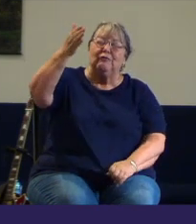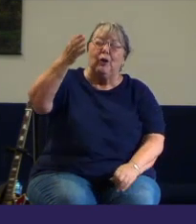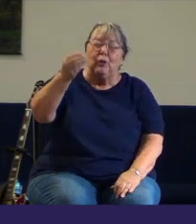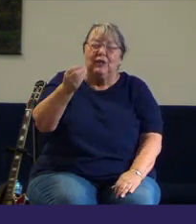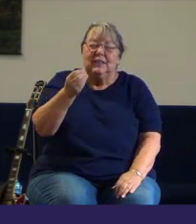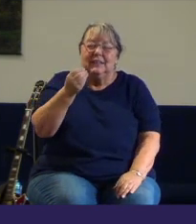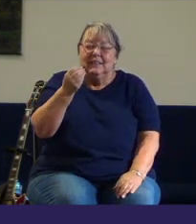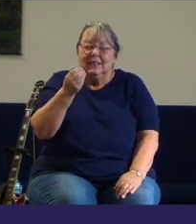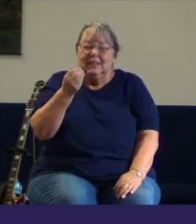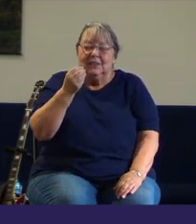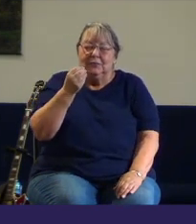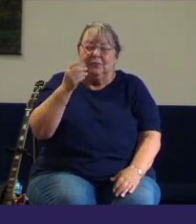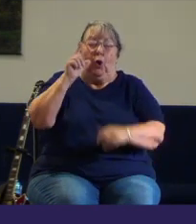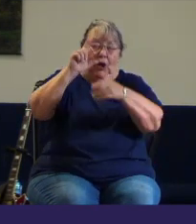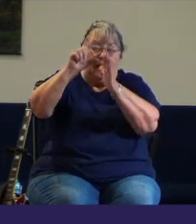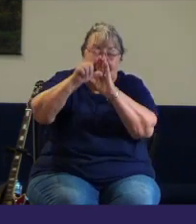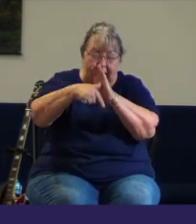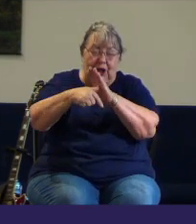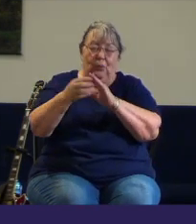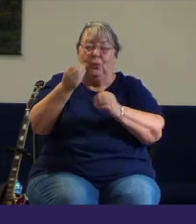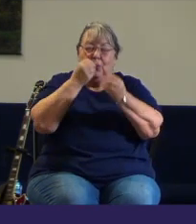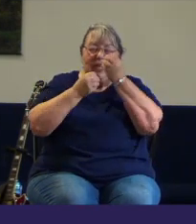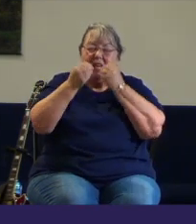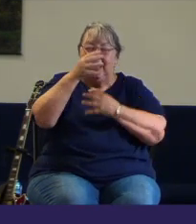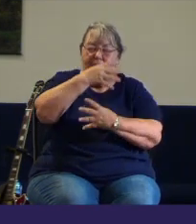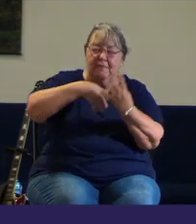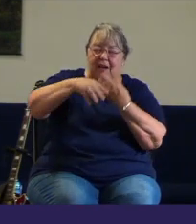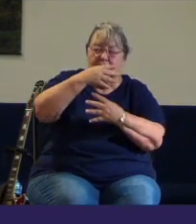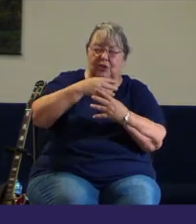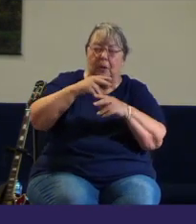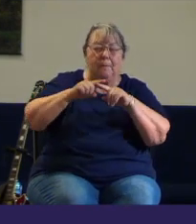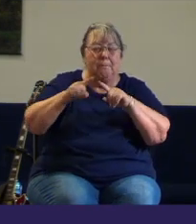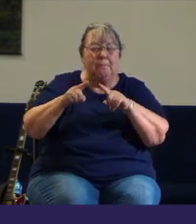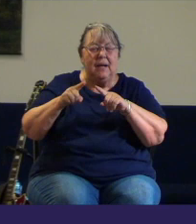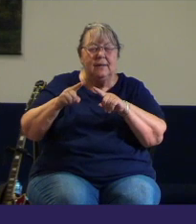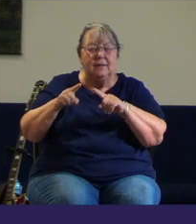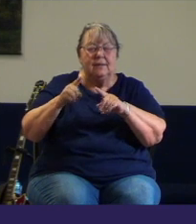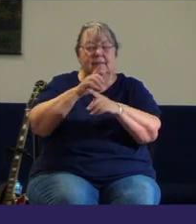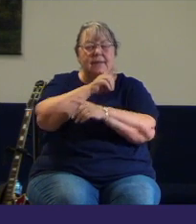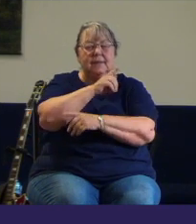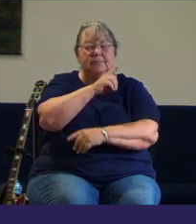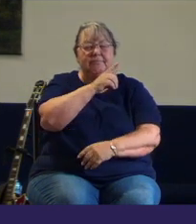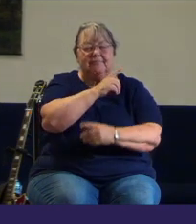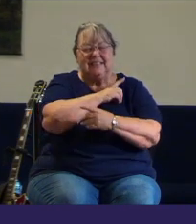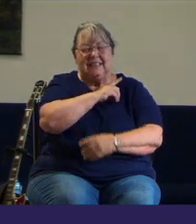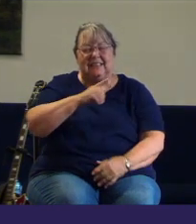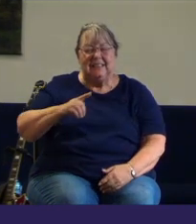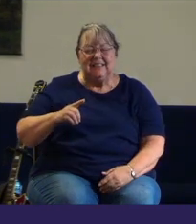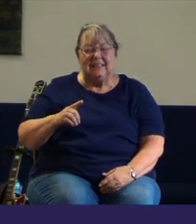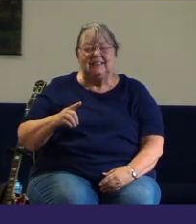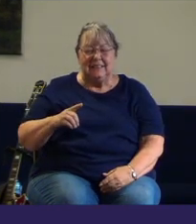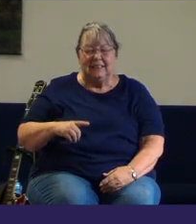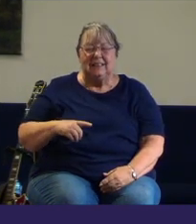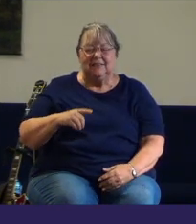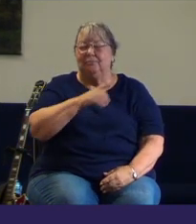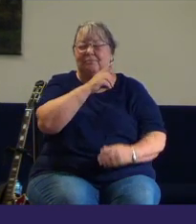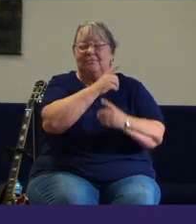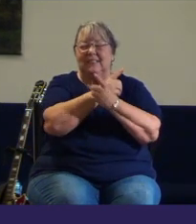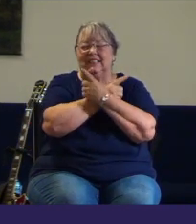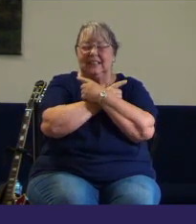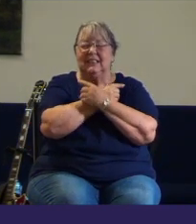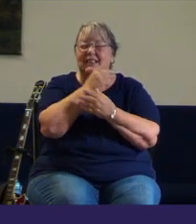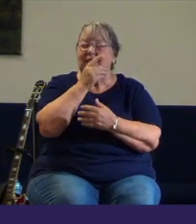after the service. But dear God, in the name of Jesus, Holy Spirit of the Lord, would you quicken our hearts regarding